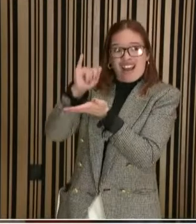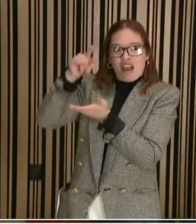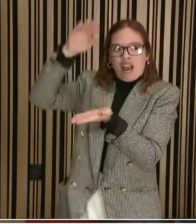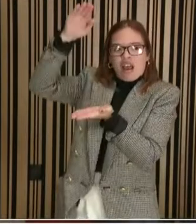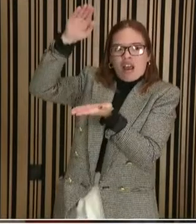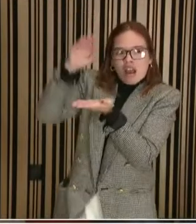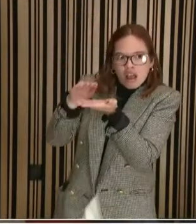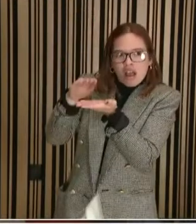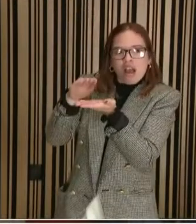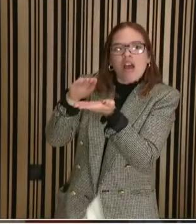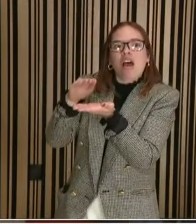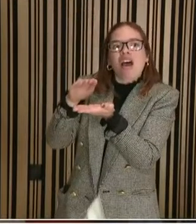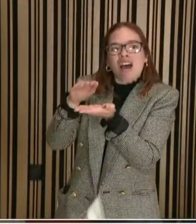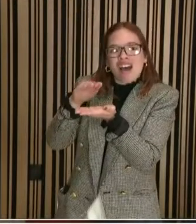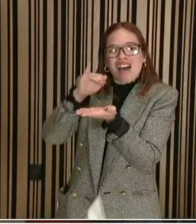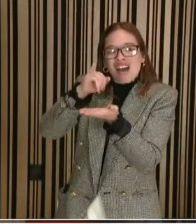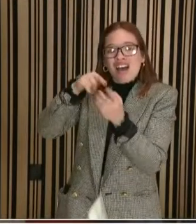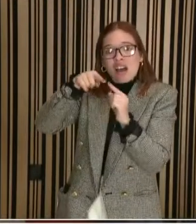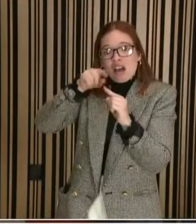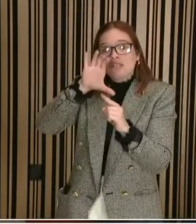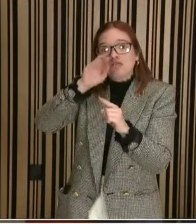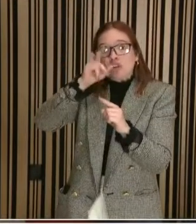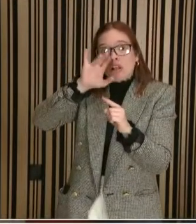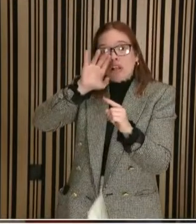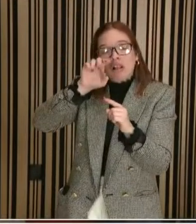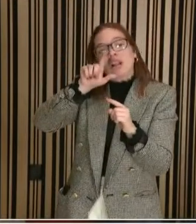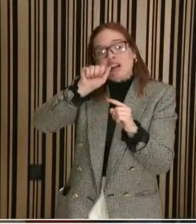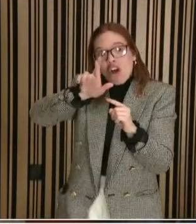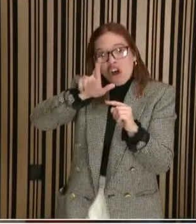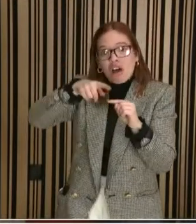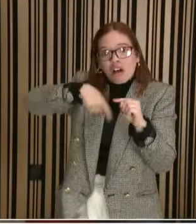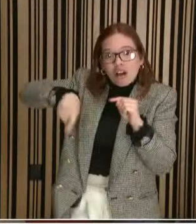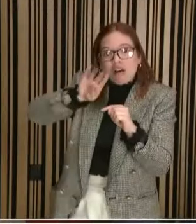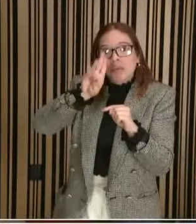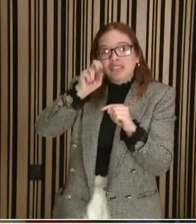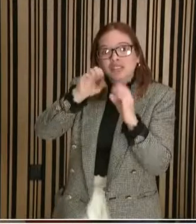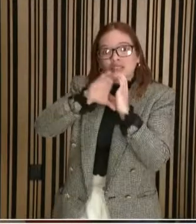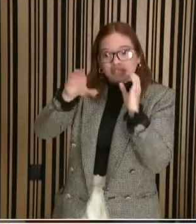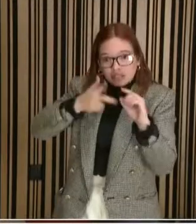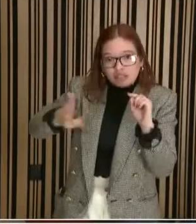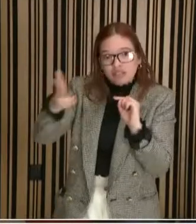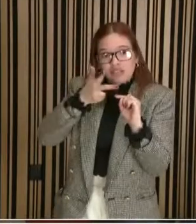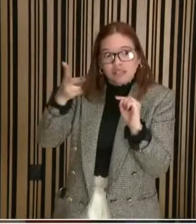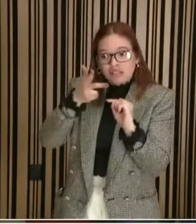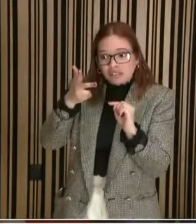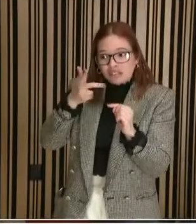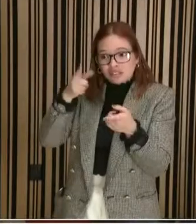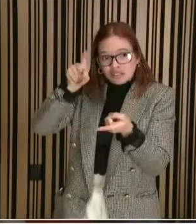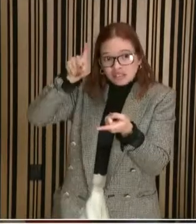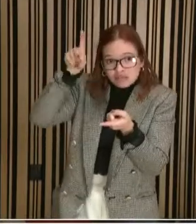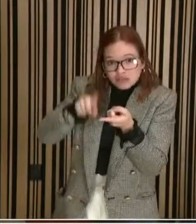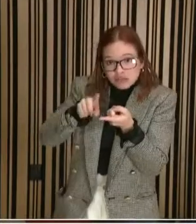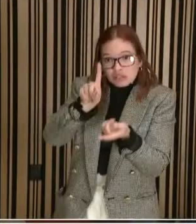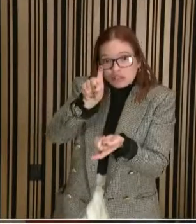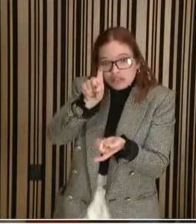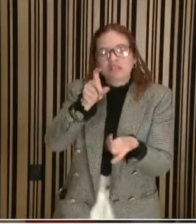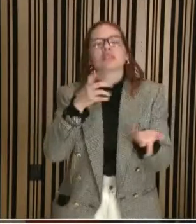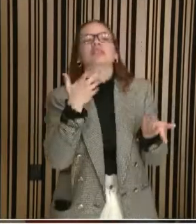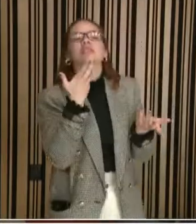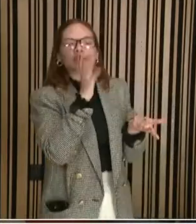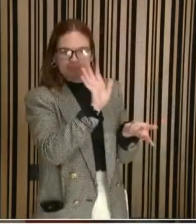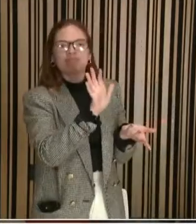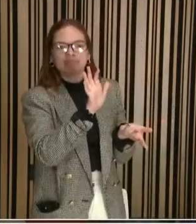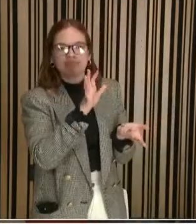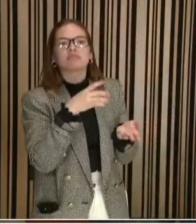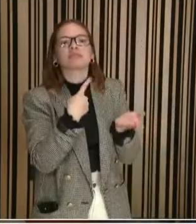Yes, so we recognize that there is going to be a continued discussion over the district's investment